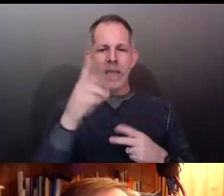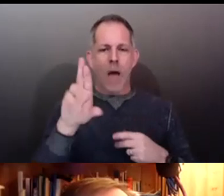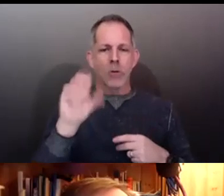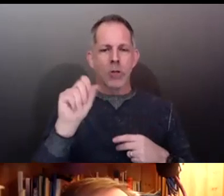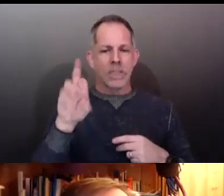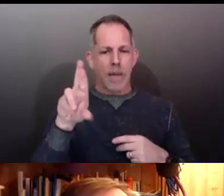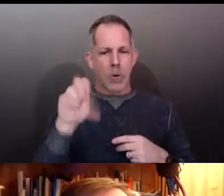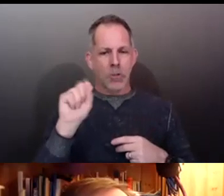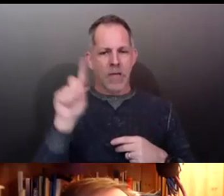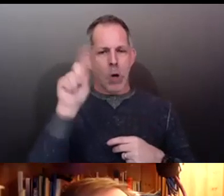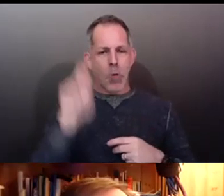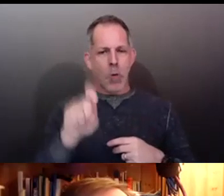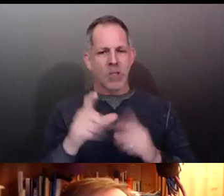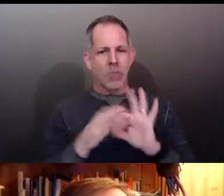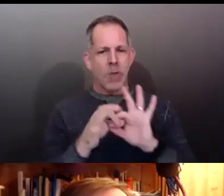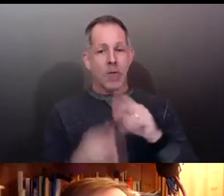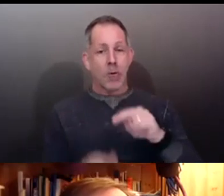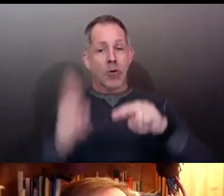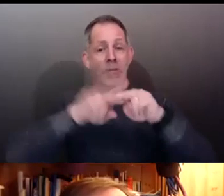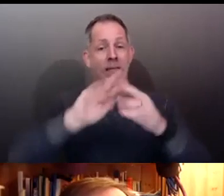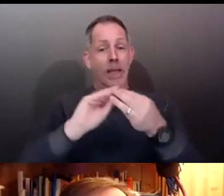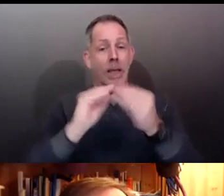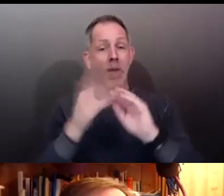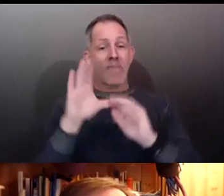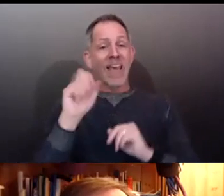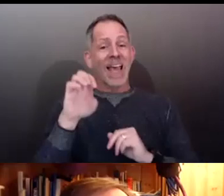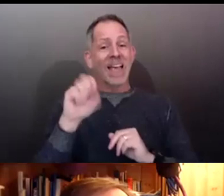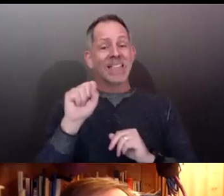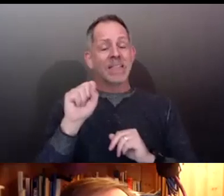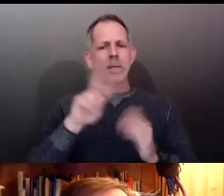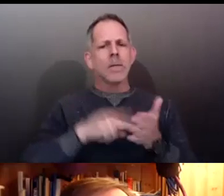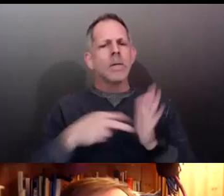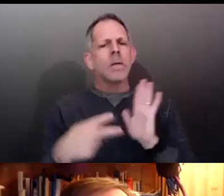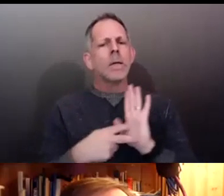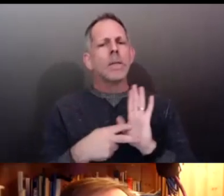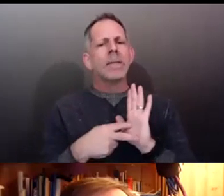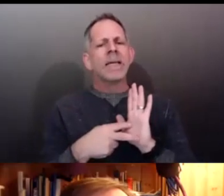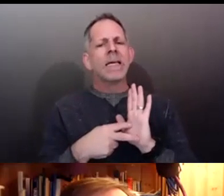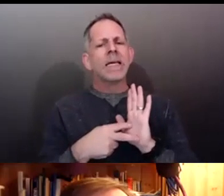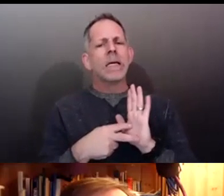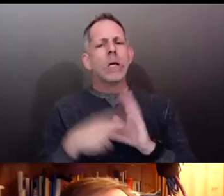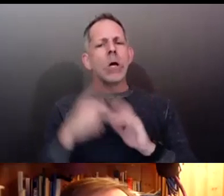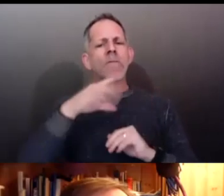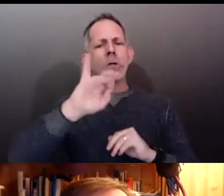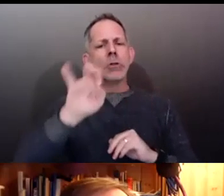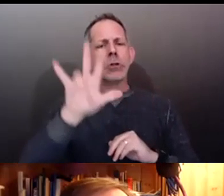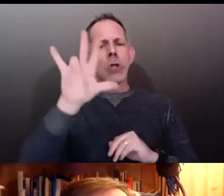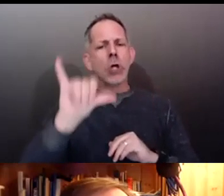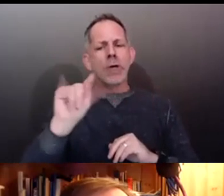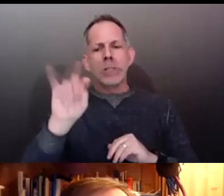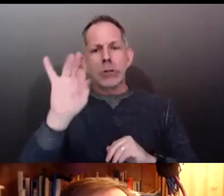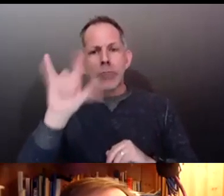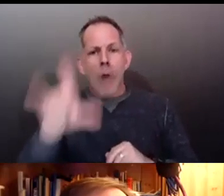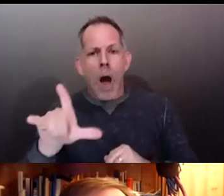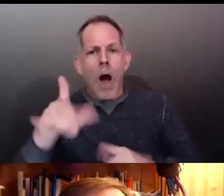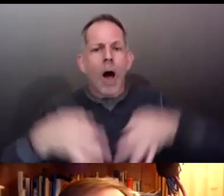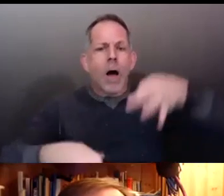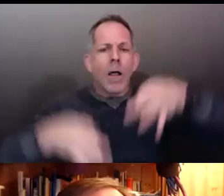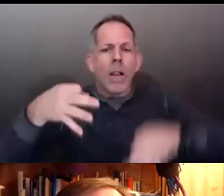what that might mean for jury trials or other types of in-person